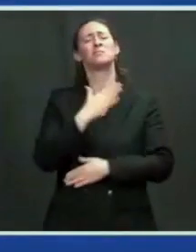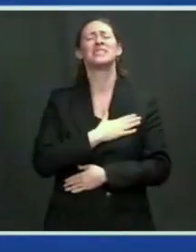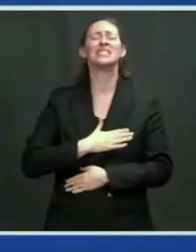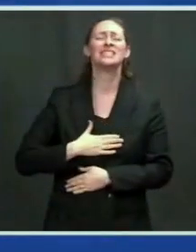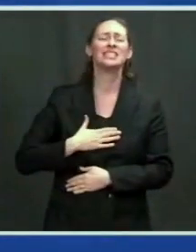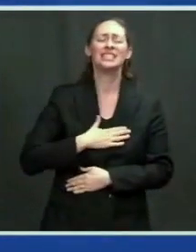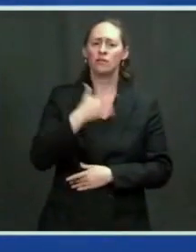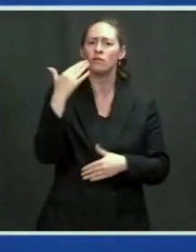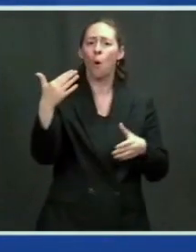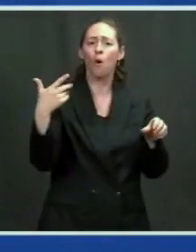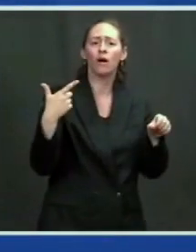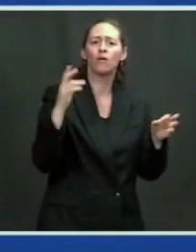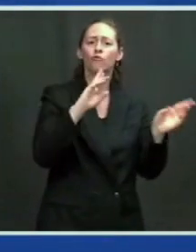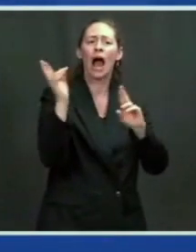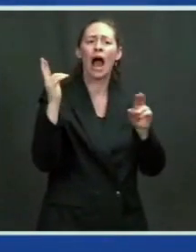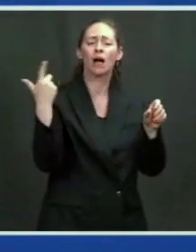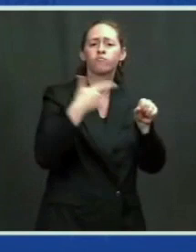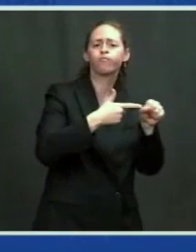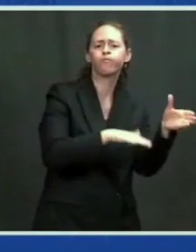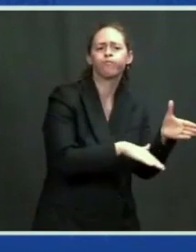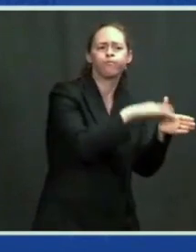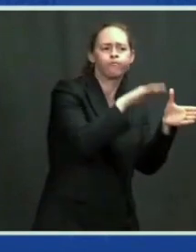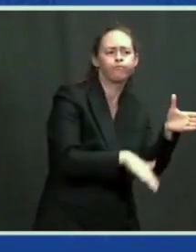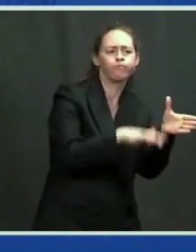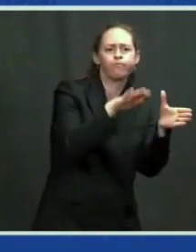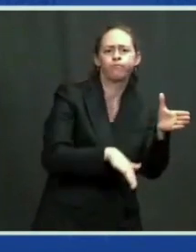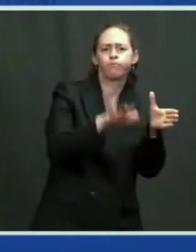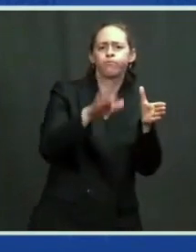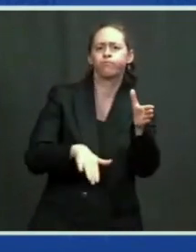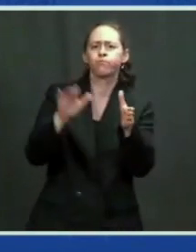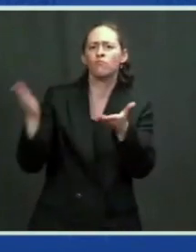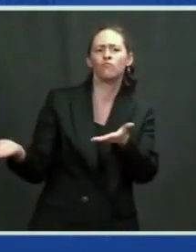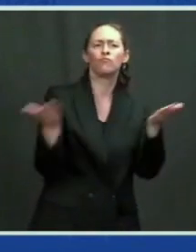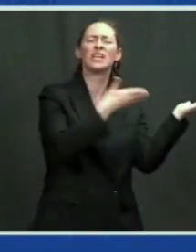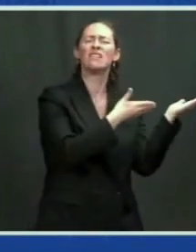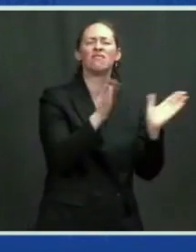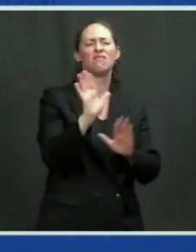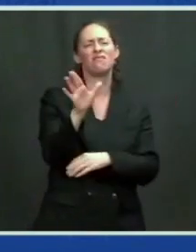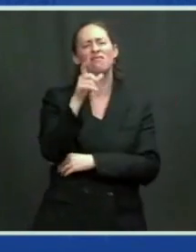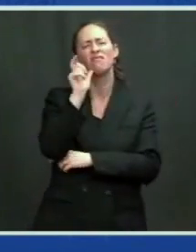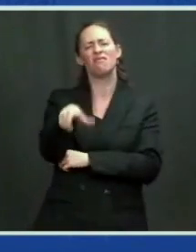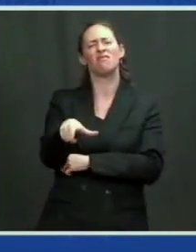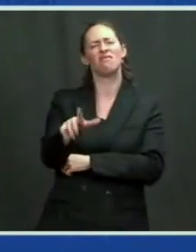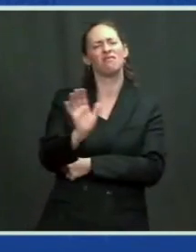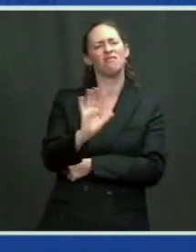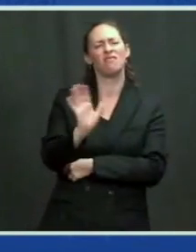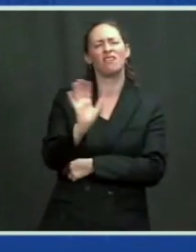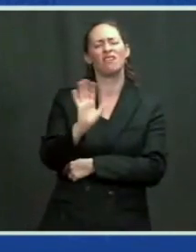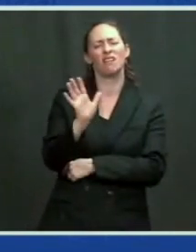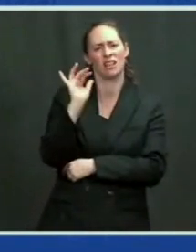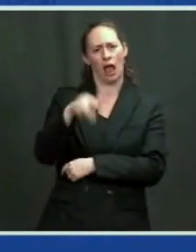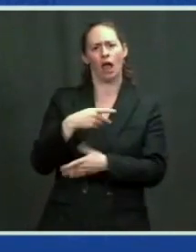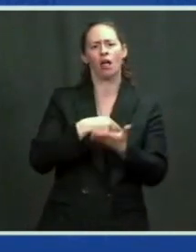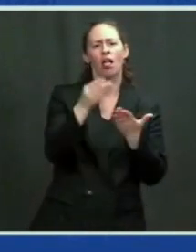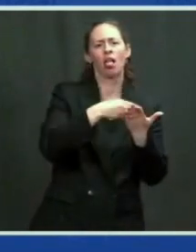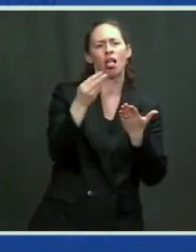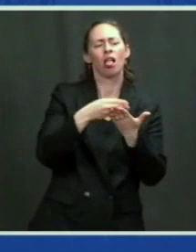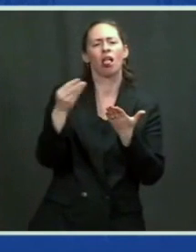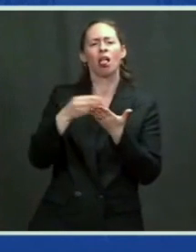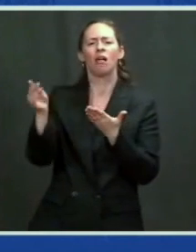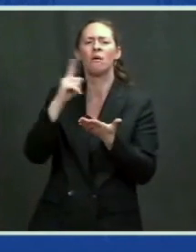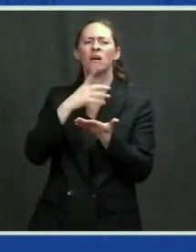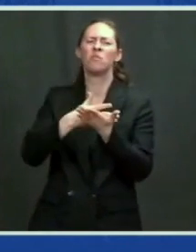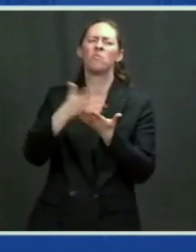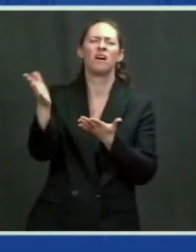coming back online, and panic buying will only slow the process. And I also want to say something to the